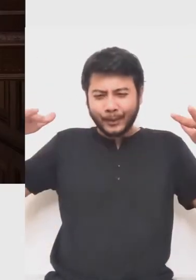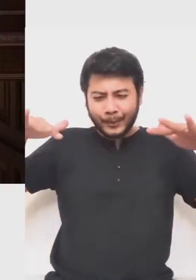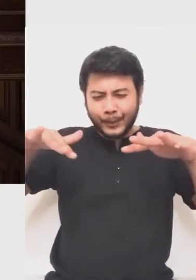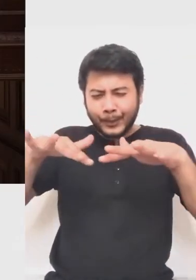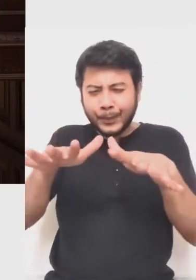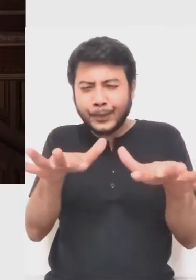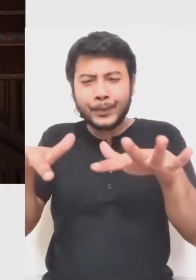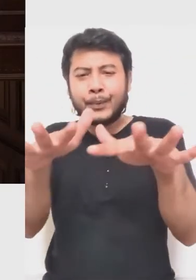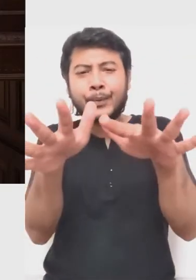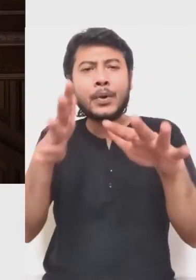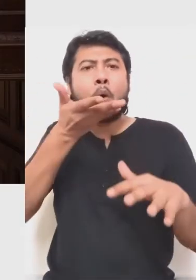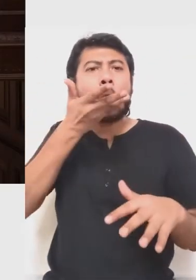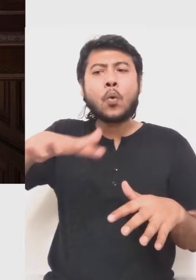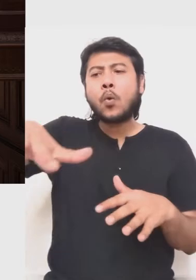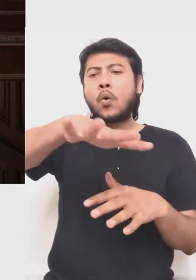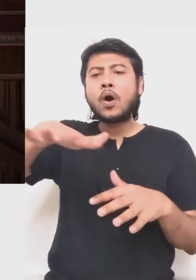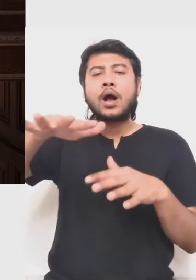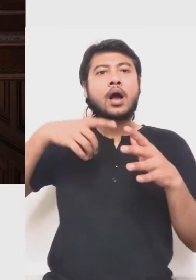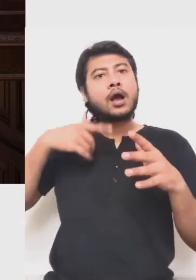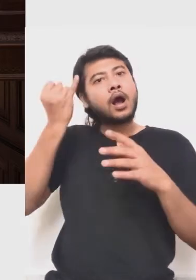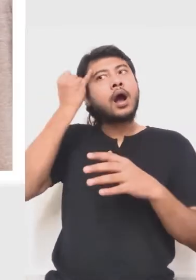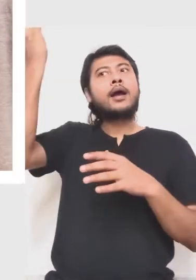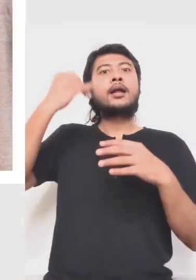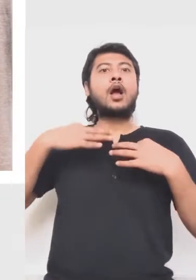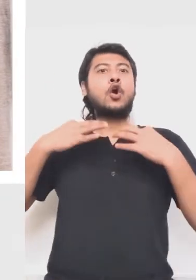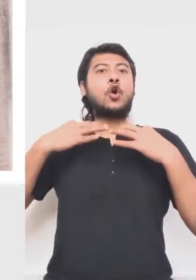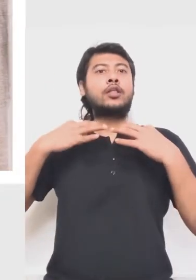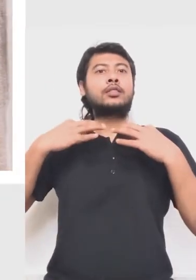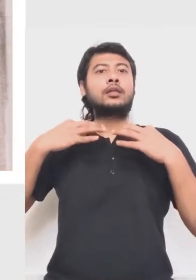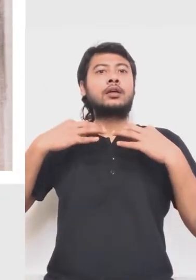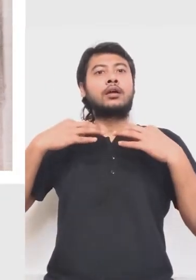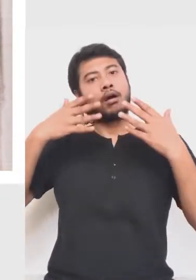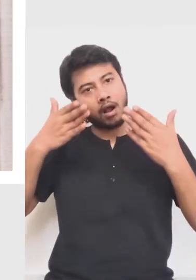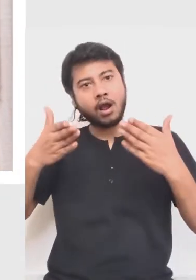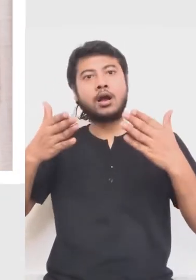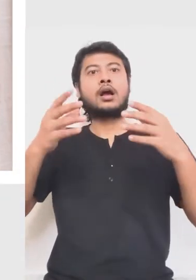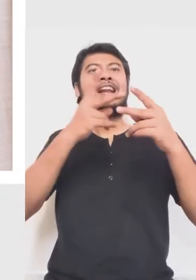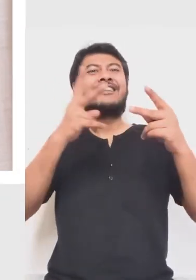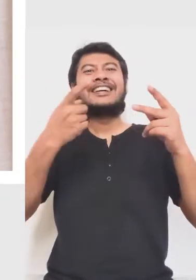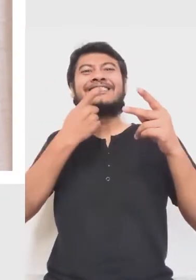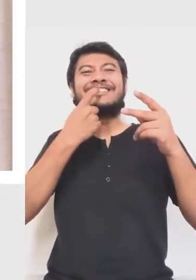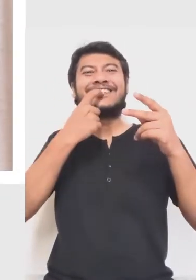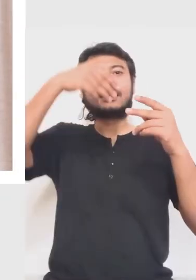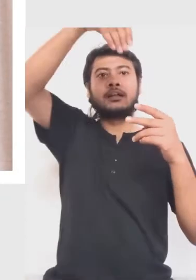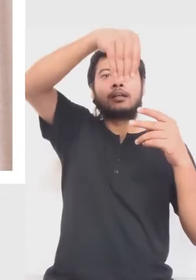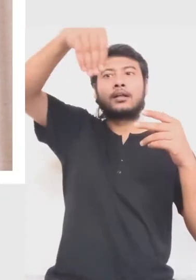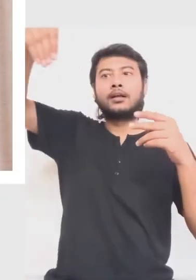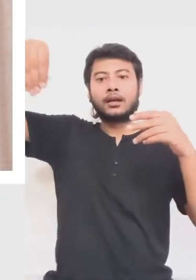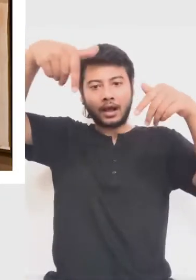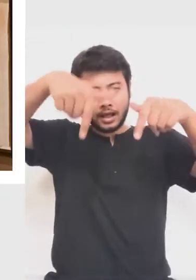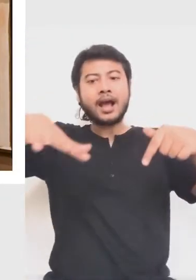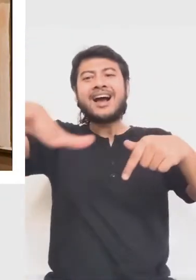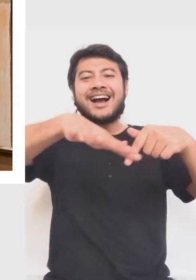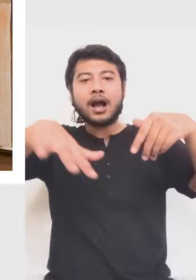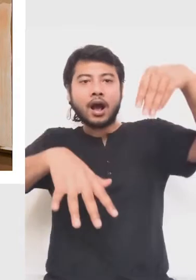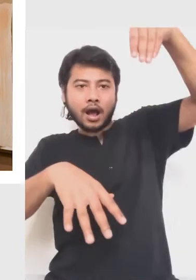time, rain caused muddy water to stain the bottoms of the cloth, and he used black ink to trace the depth of the gully. These